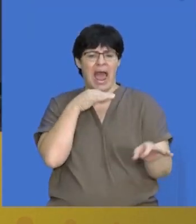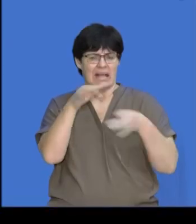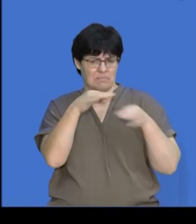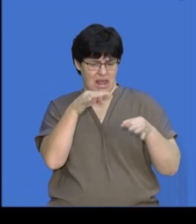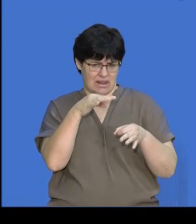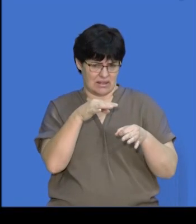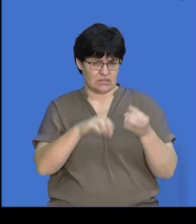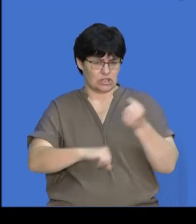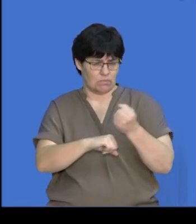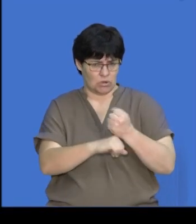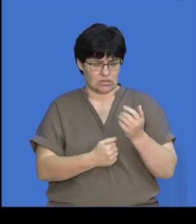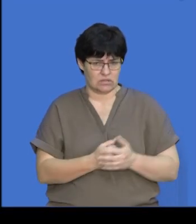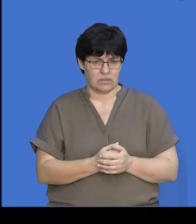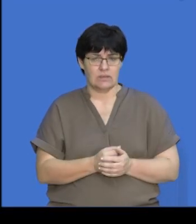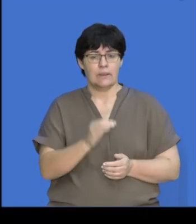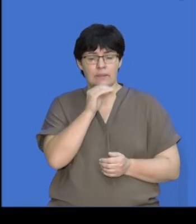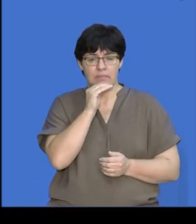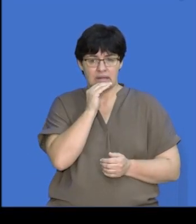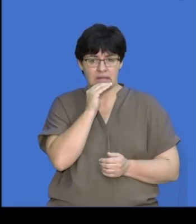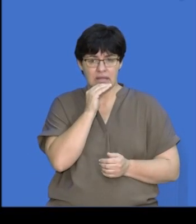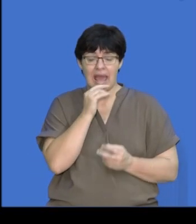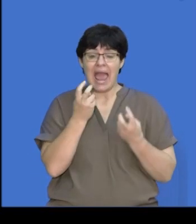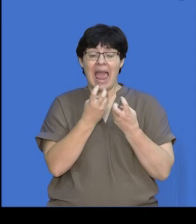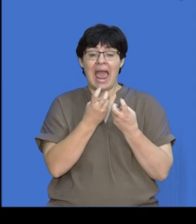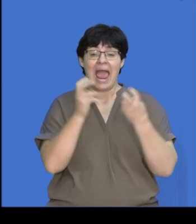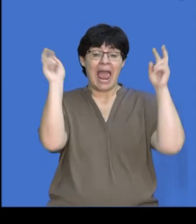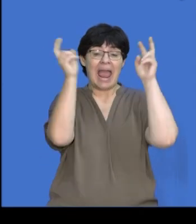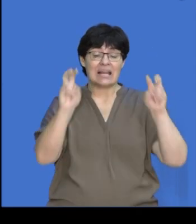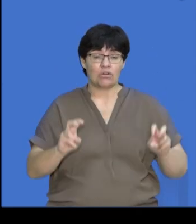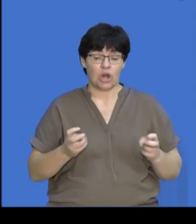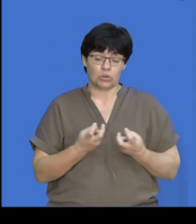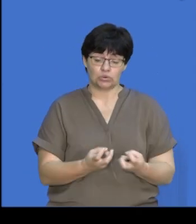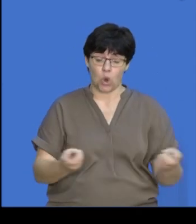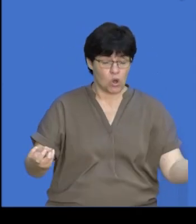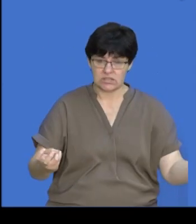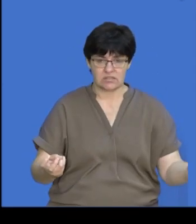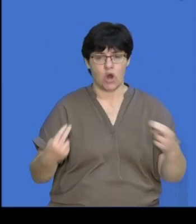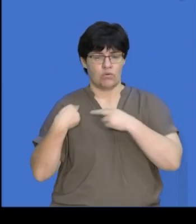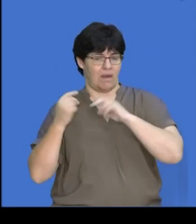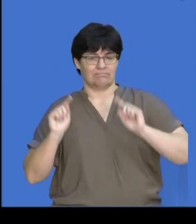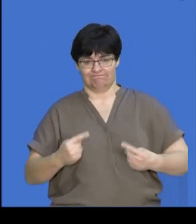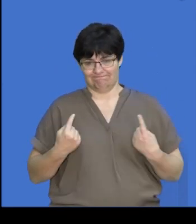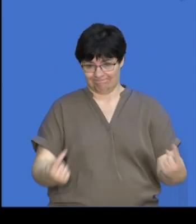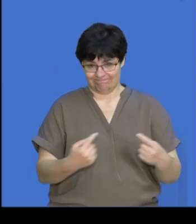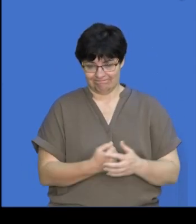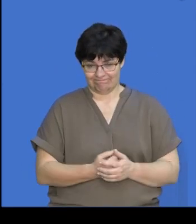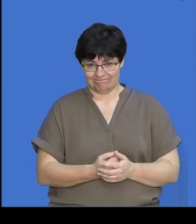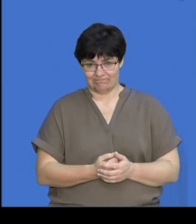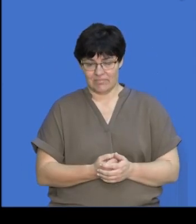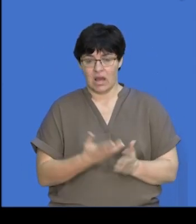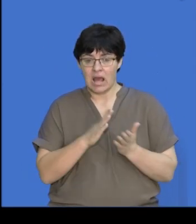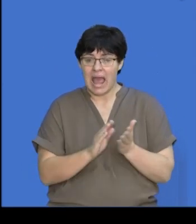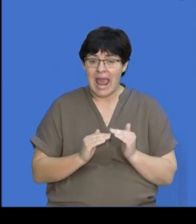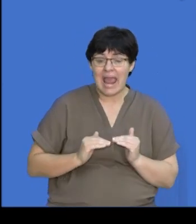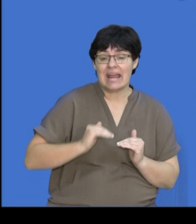electricity. Unreliable electricity sources. Stimulates, let's use the word